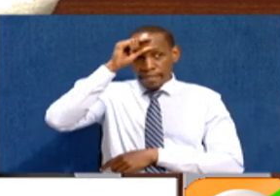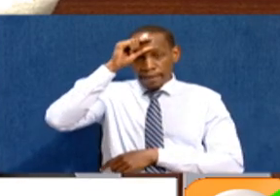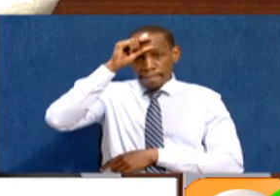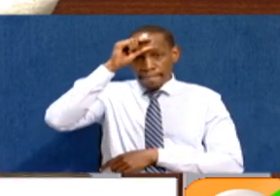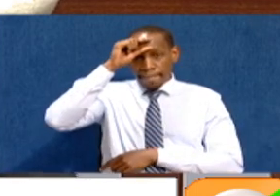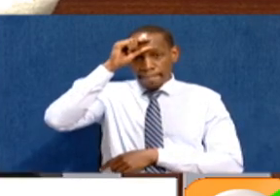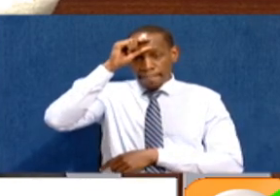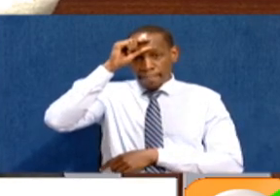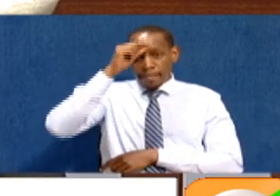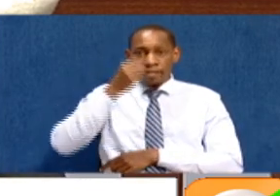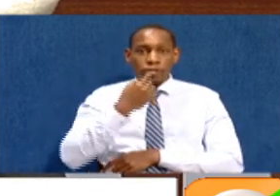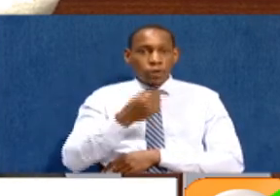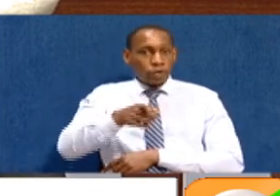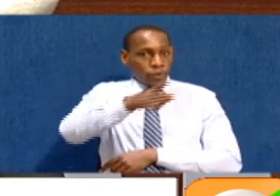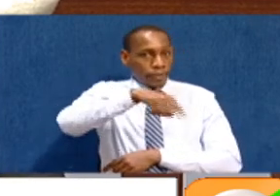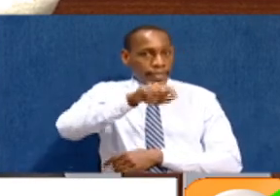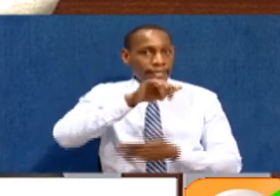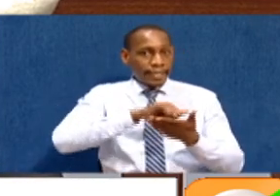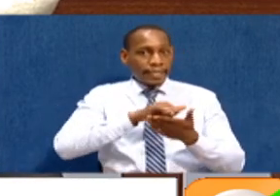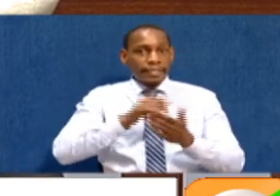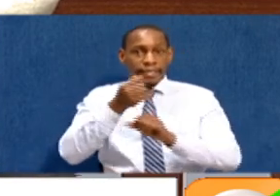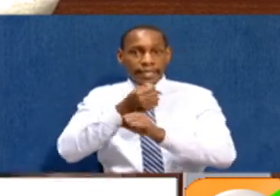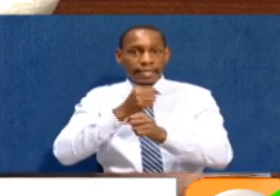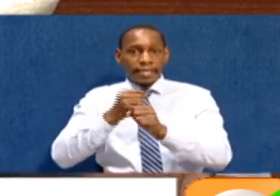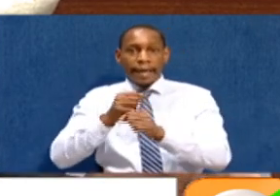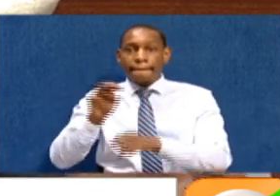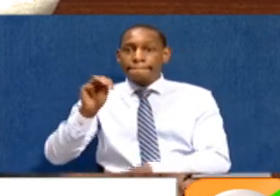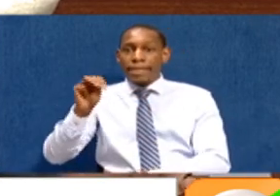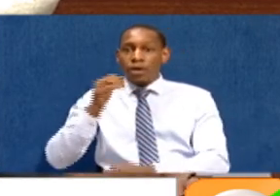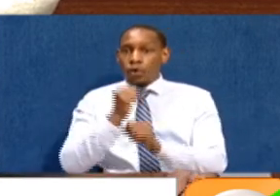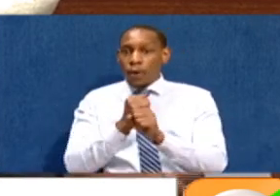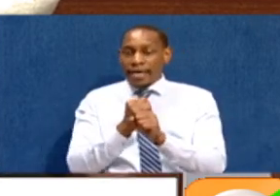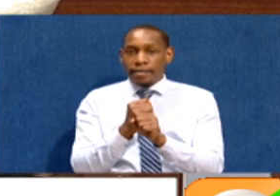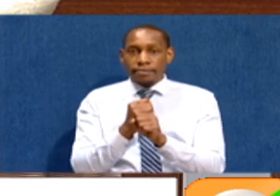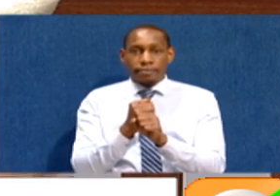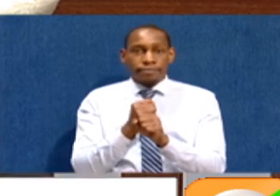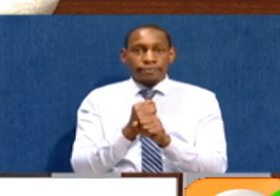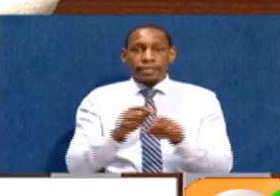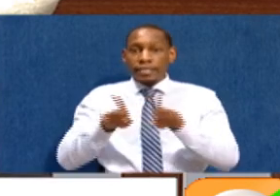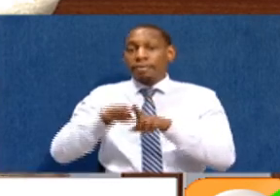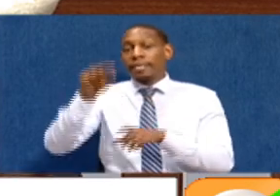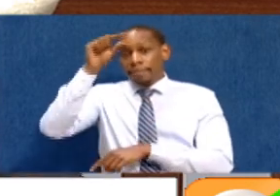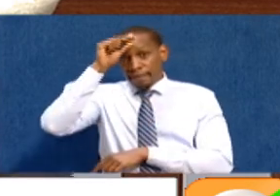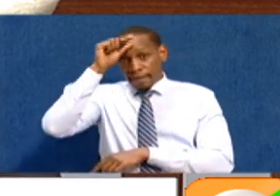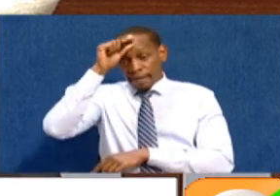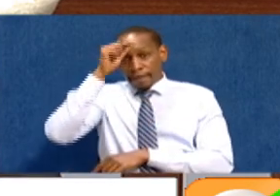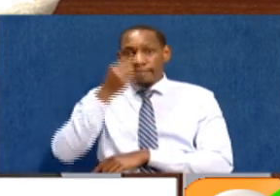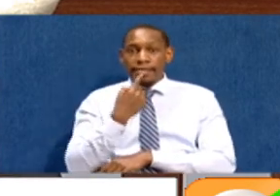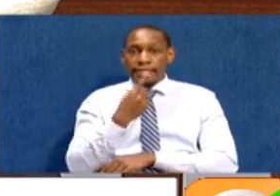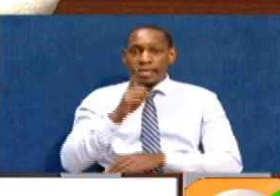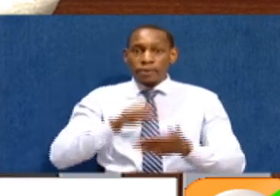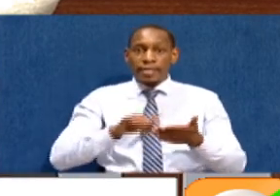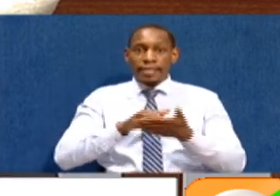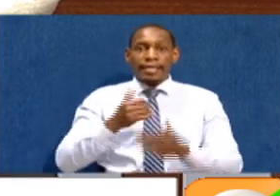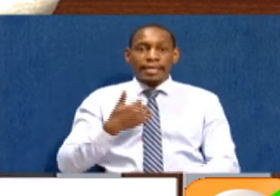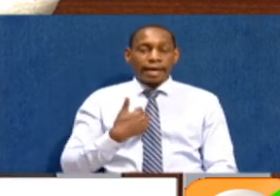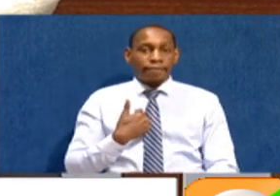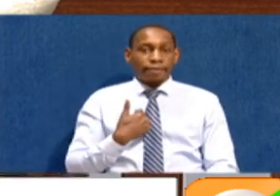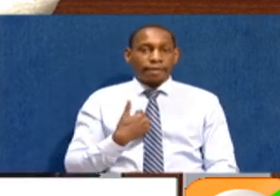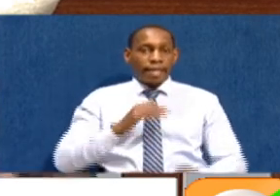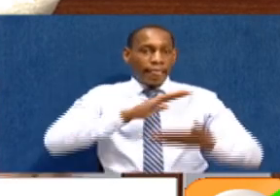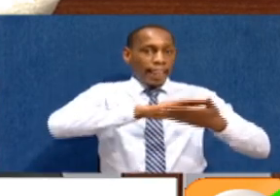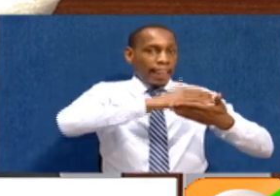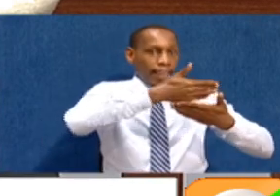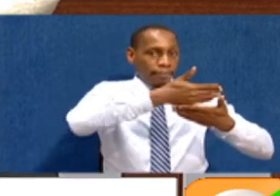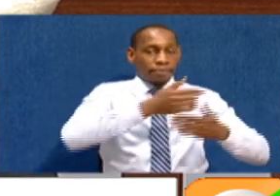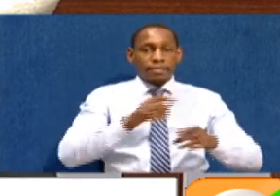this administration told us that they would create 1 million jobs. This administration said that we would have laptops.